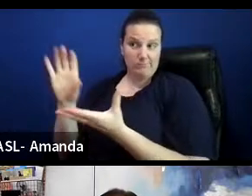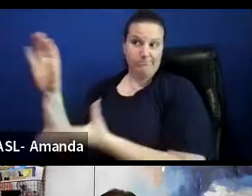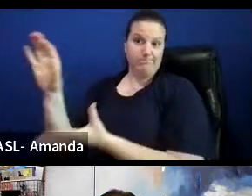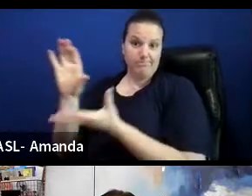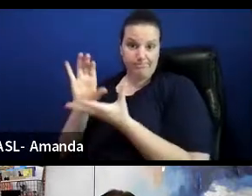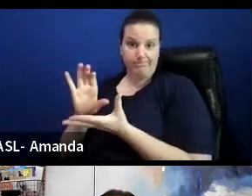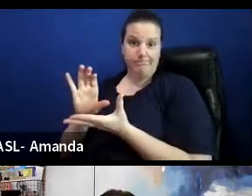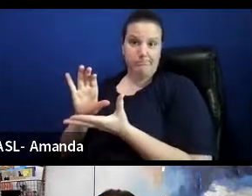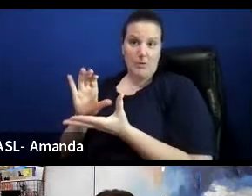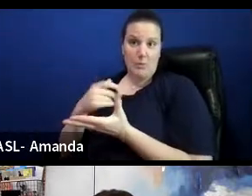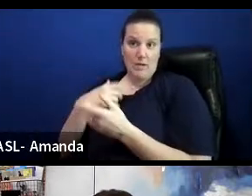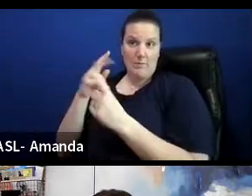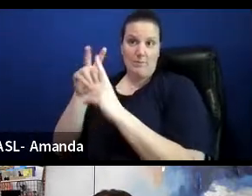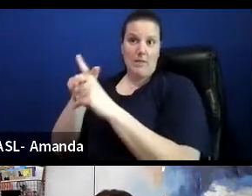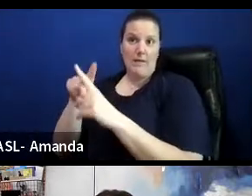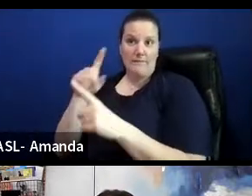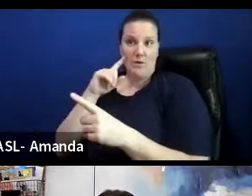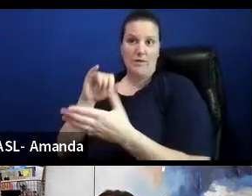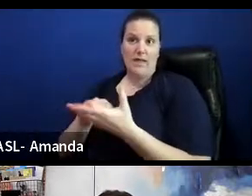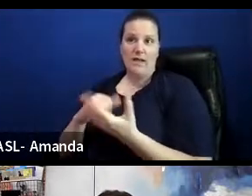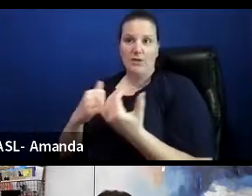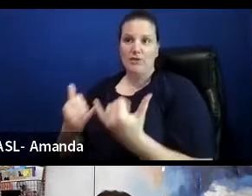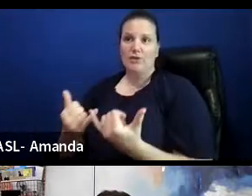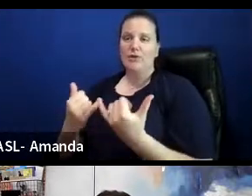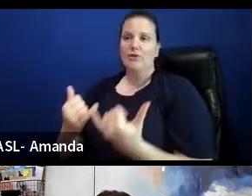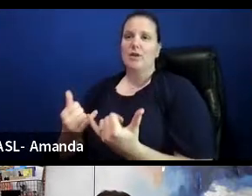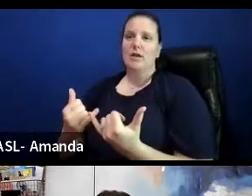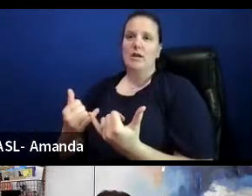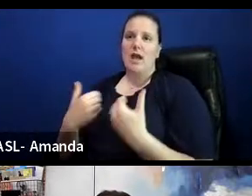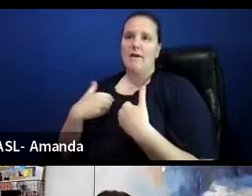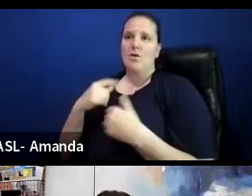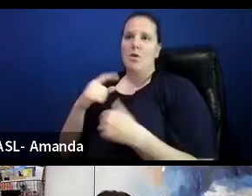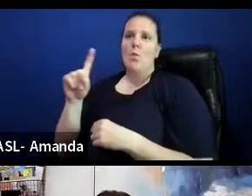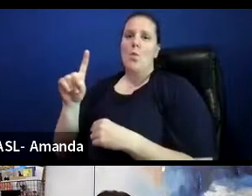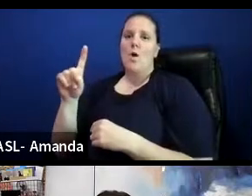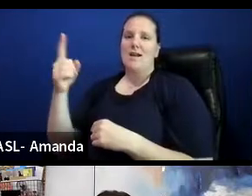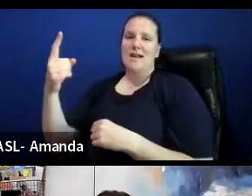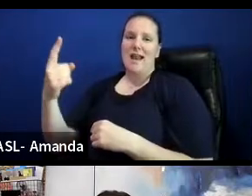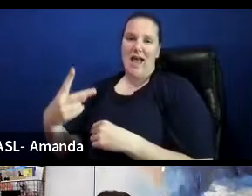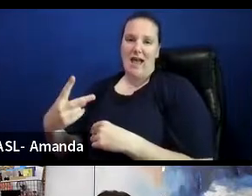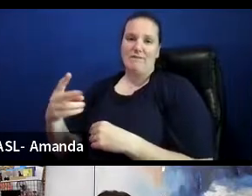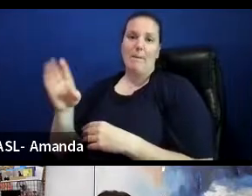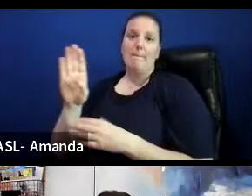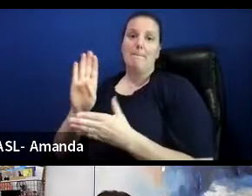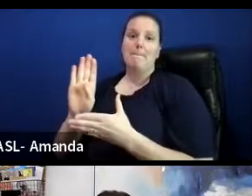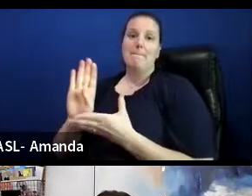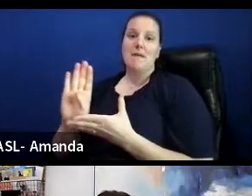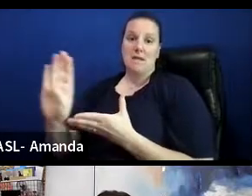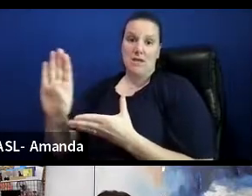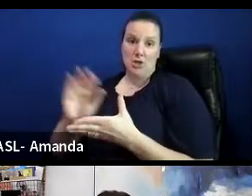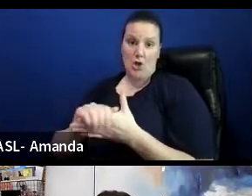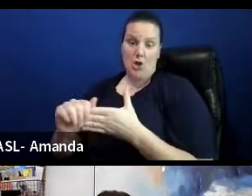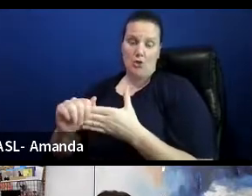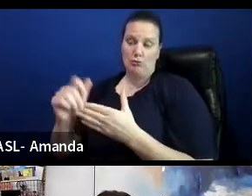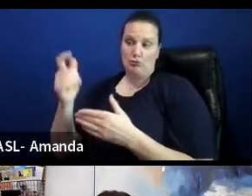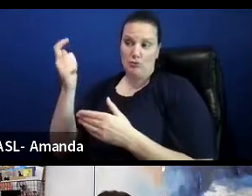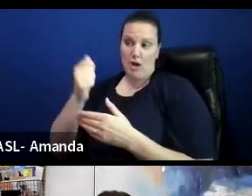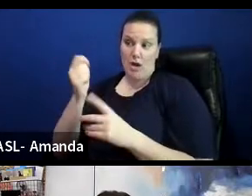are applying for. We currently have a $1.5 billion grant application